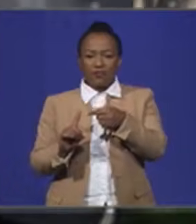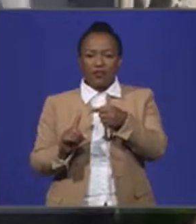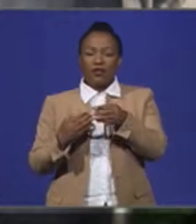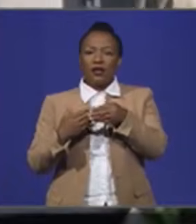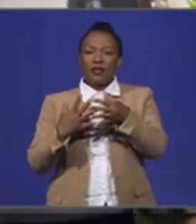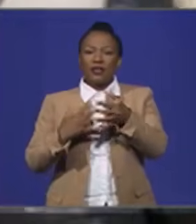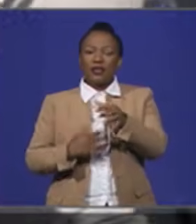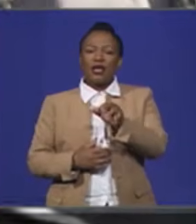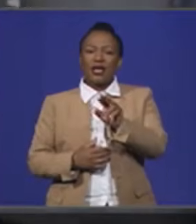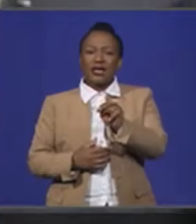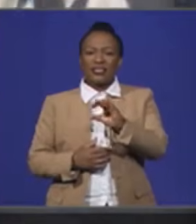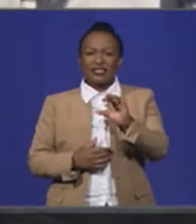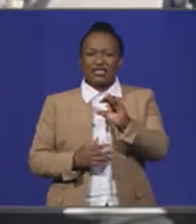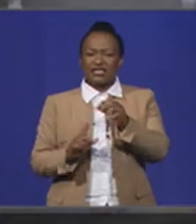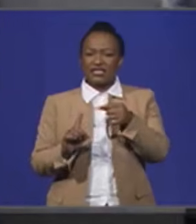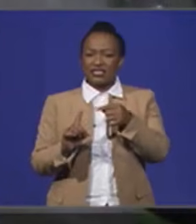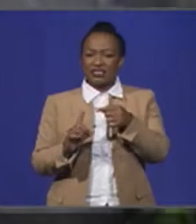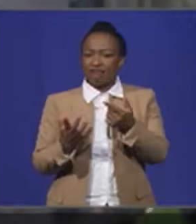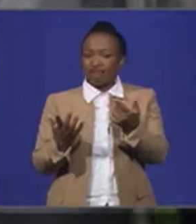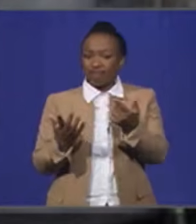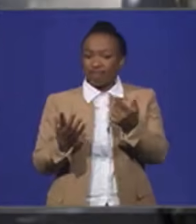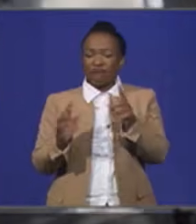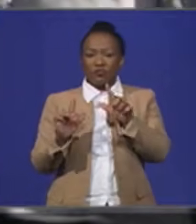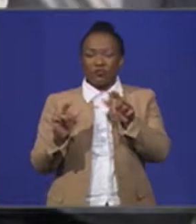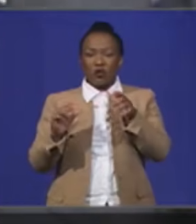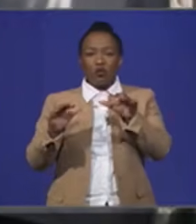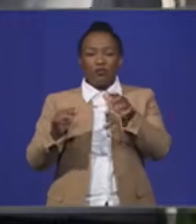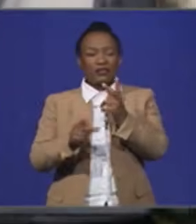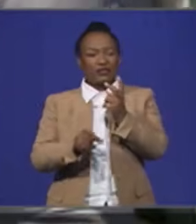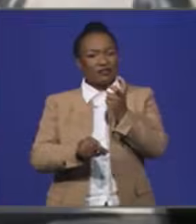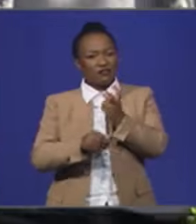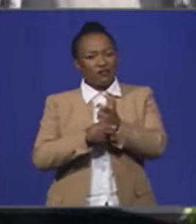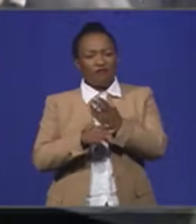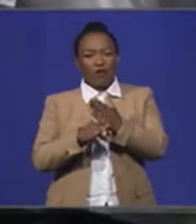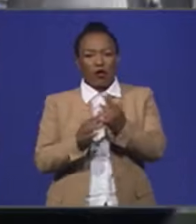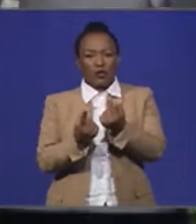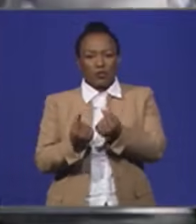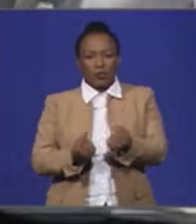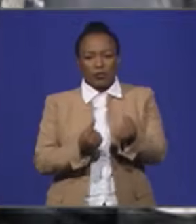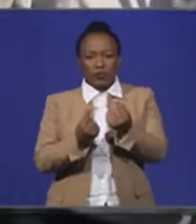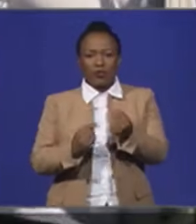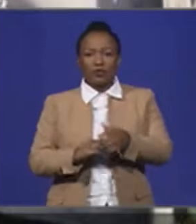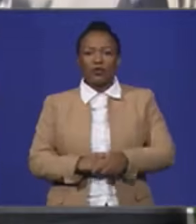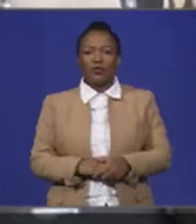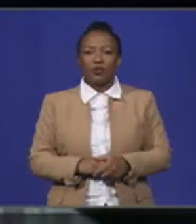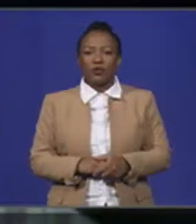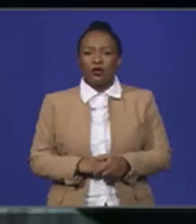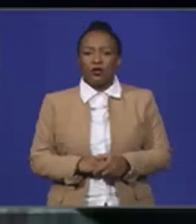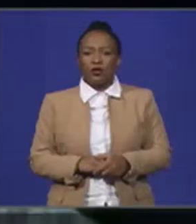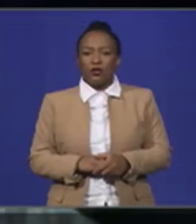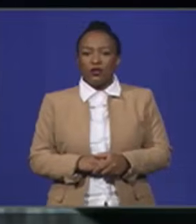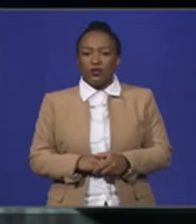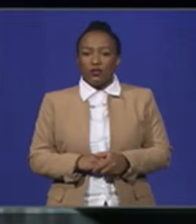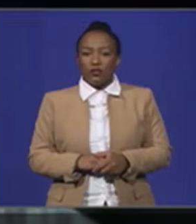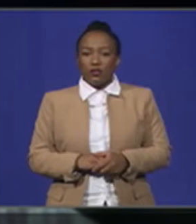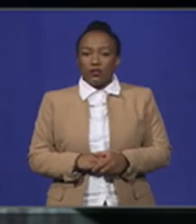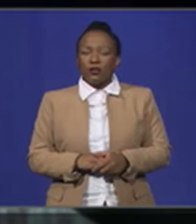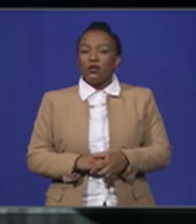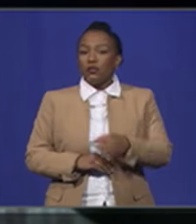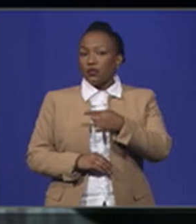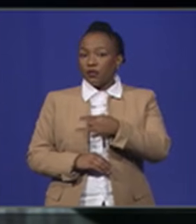wa NCC o kile a thatafaletsa komiti go dira tiro ya yone. I need to confirm as well that I